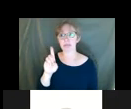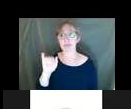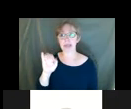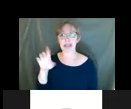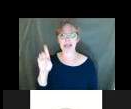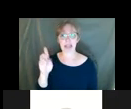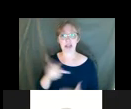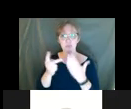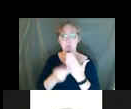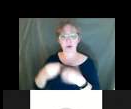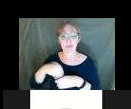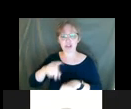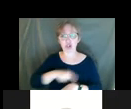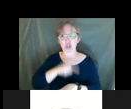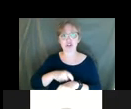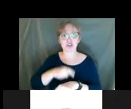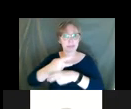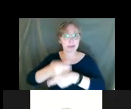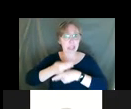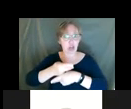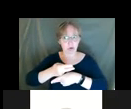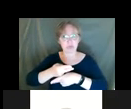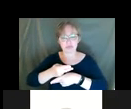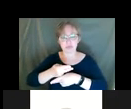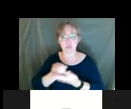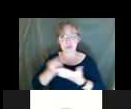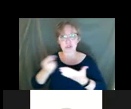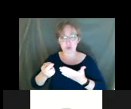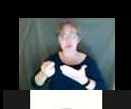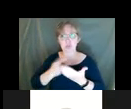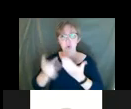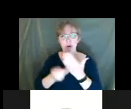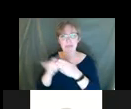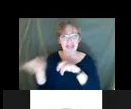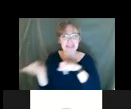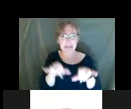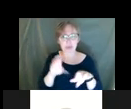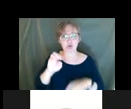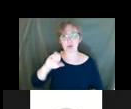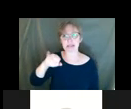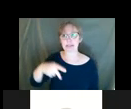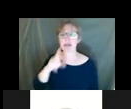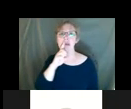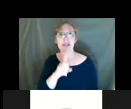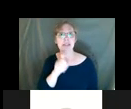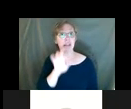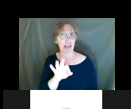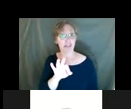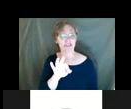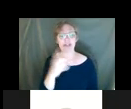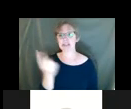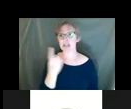Resource Center that really mirrors EISEP, is if someone chooses the licensed agency